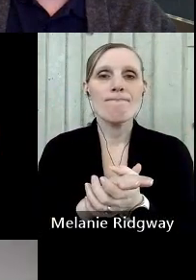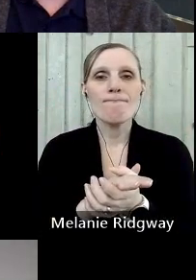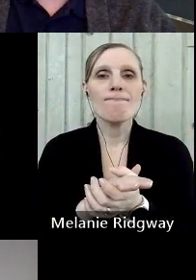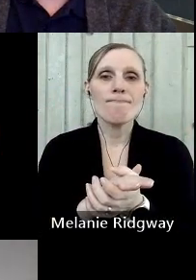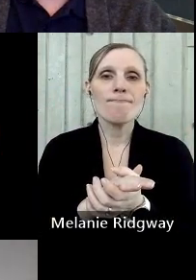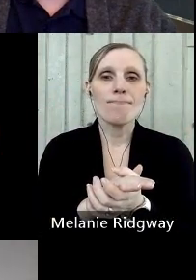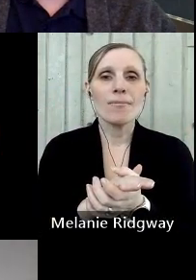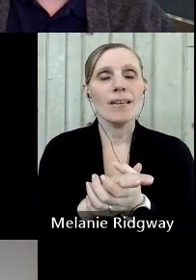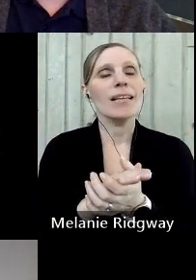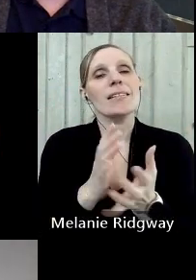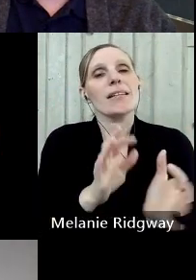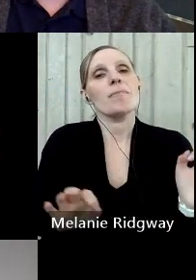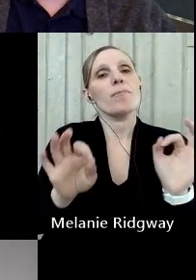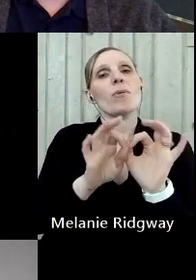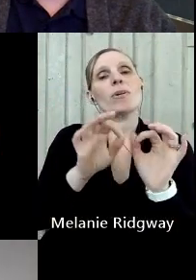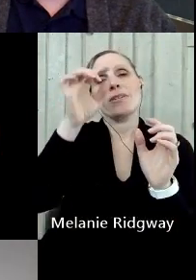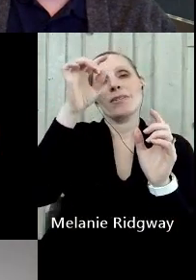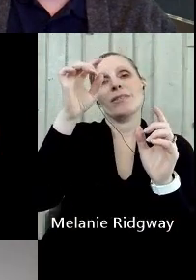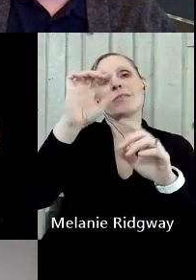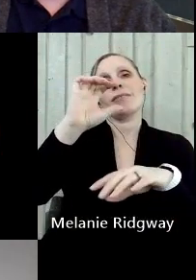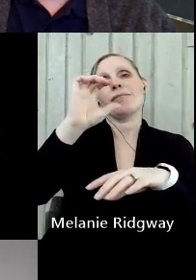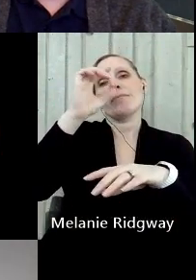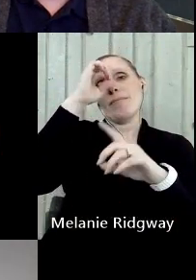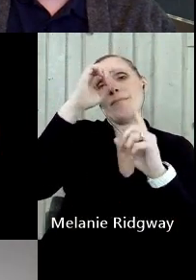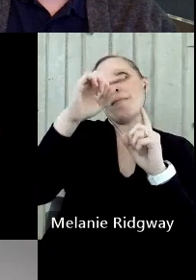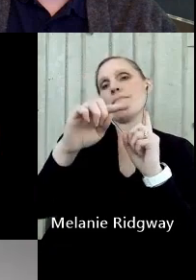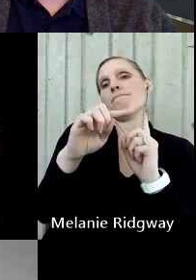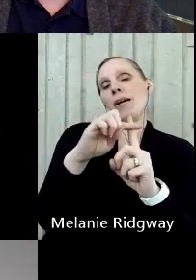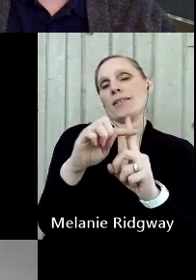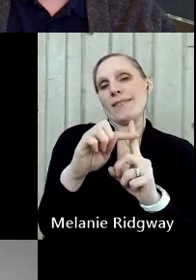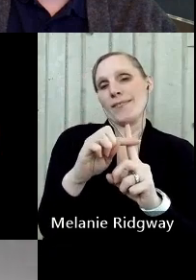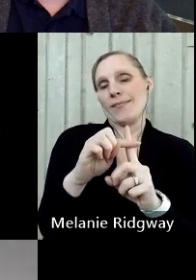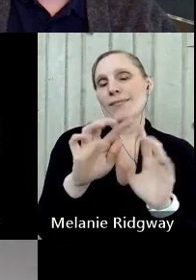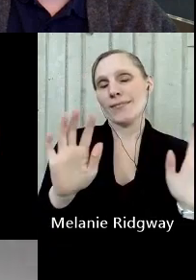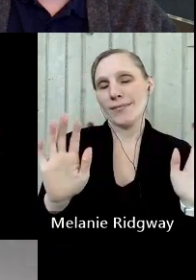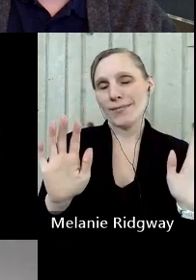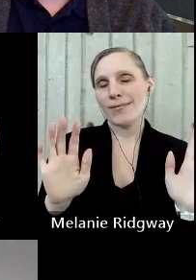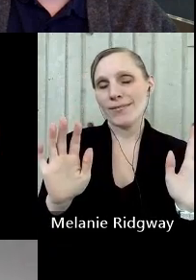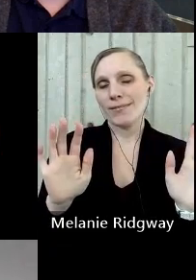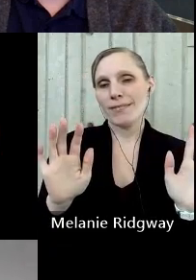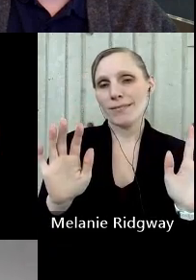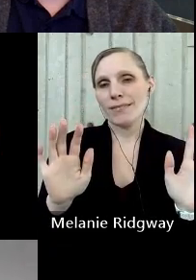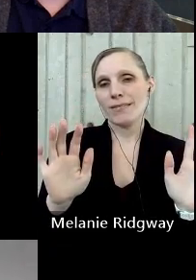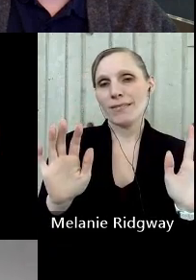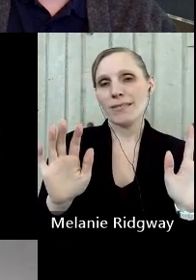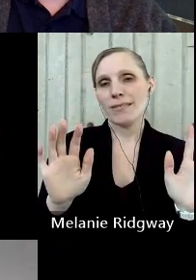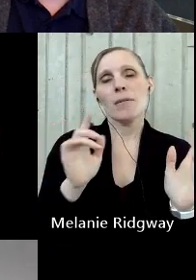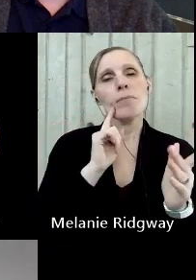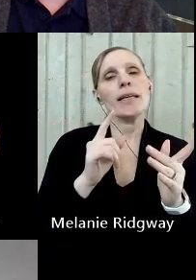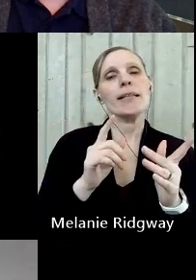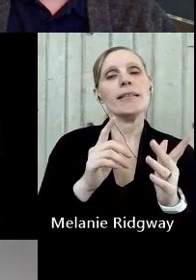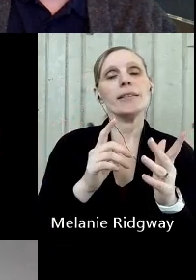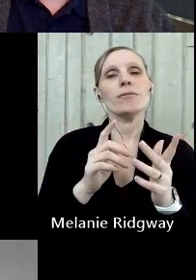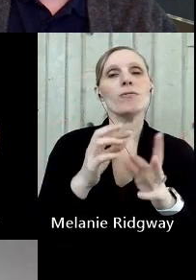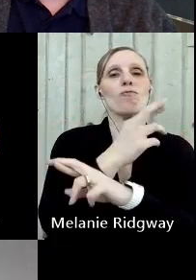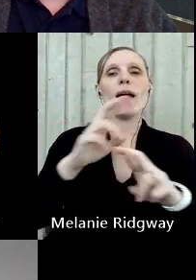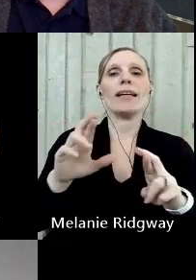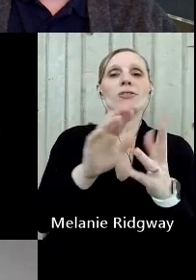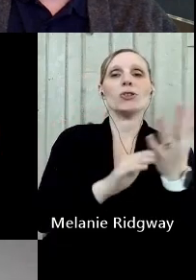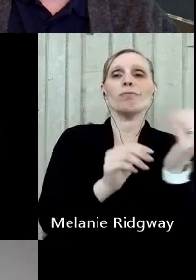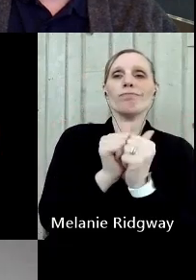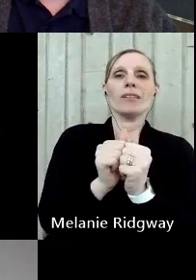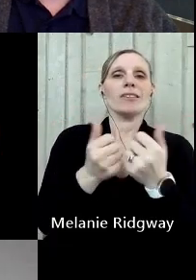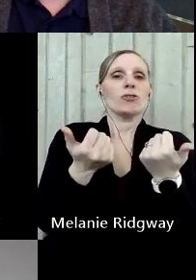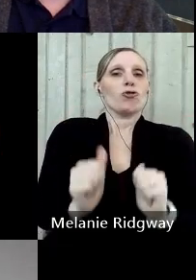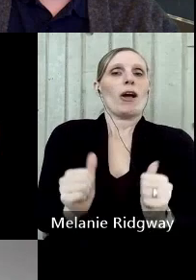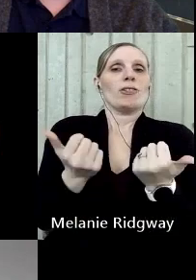be positive. Look forward to trying as many different things as possible. And remember, employment